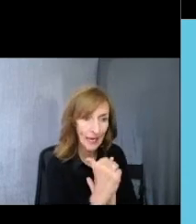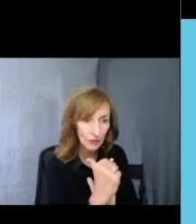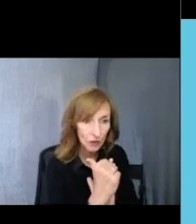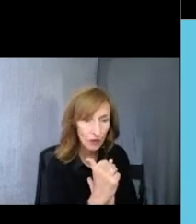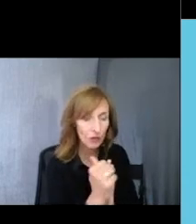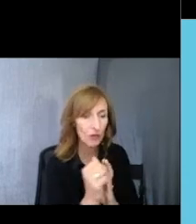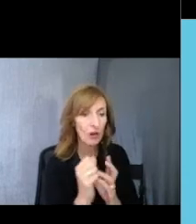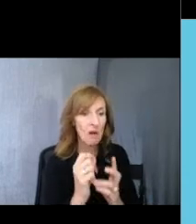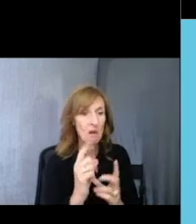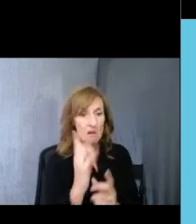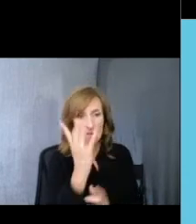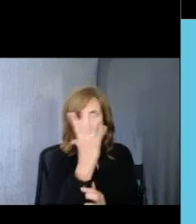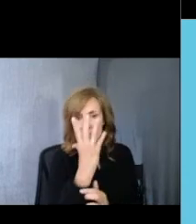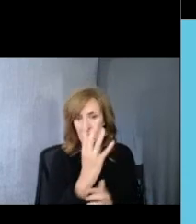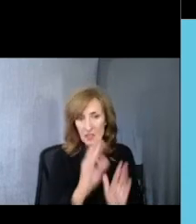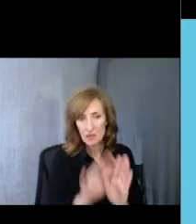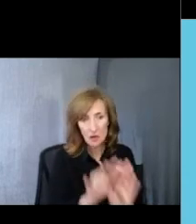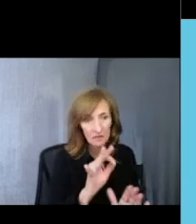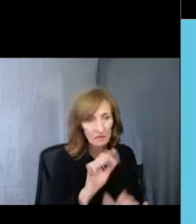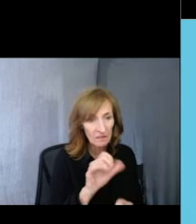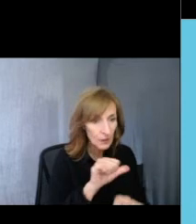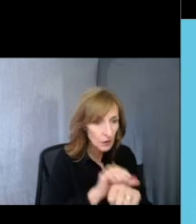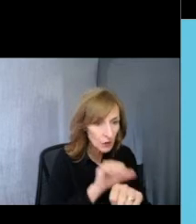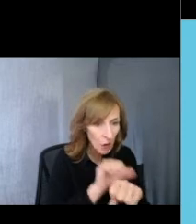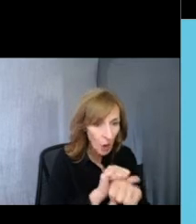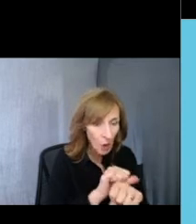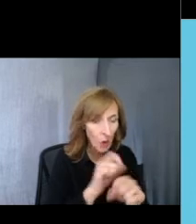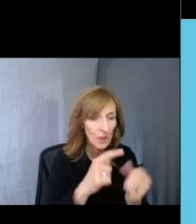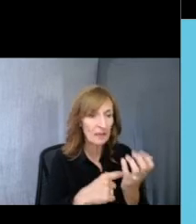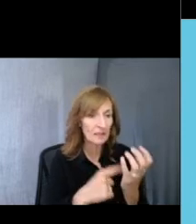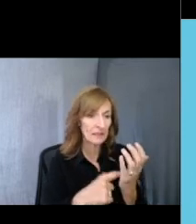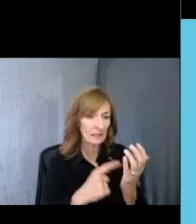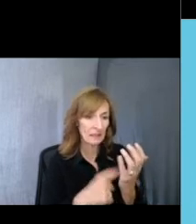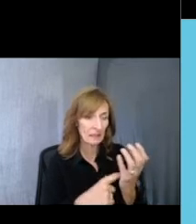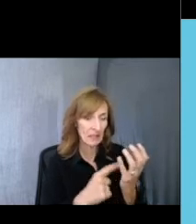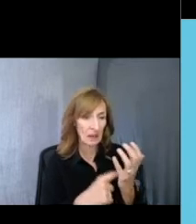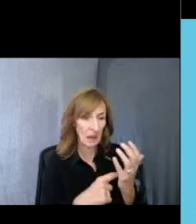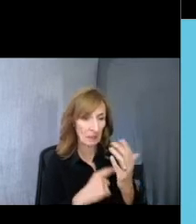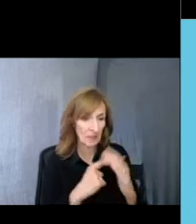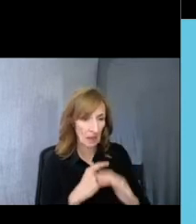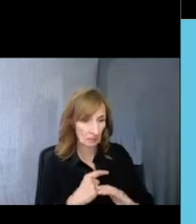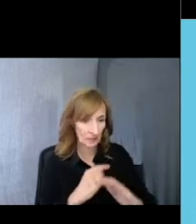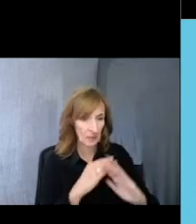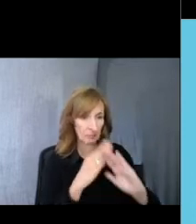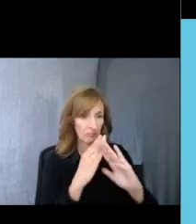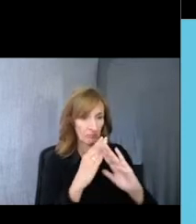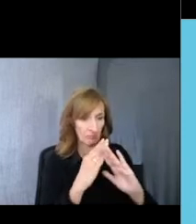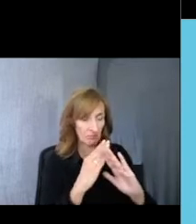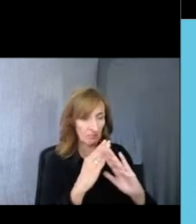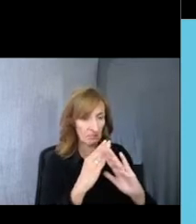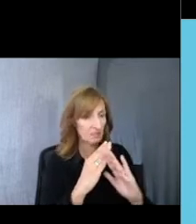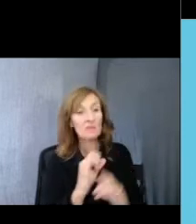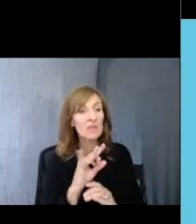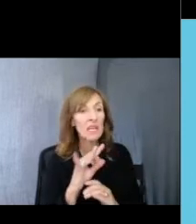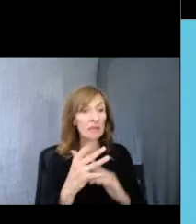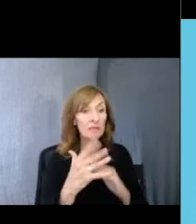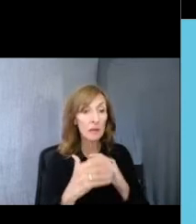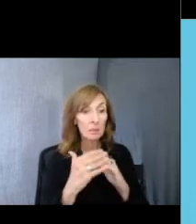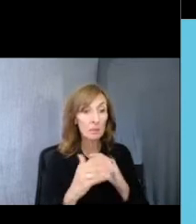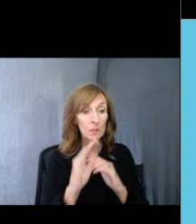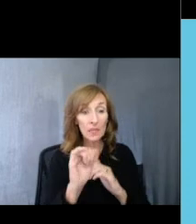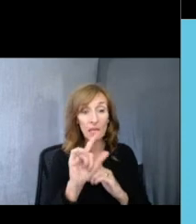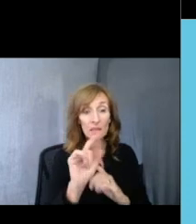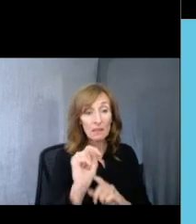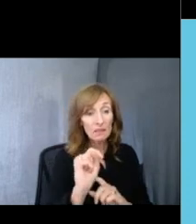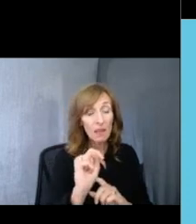stones in here. There's some obstruction. Sometimes infection causes changes. So if there's been a blood clot or an infarction to the kidney,